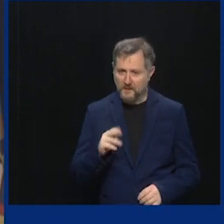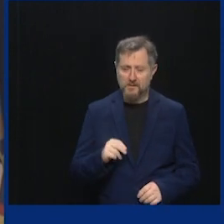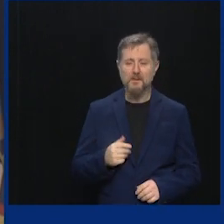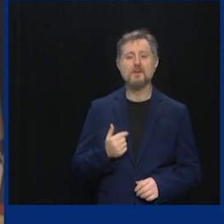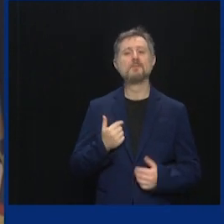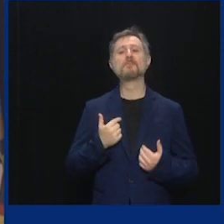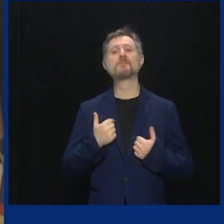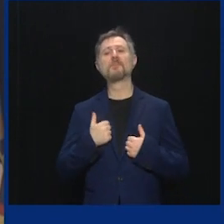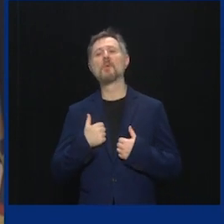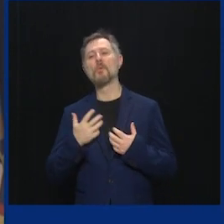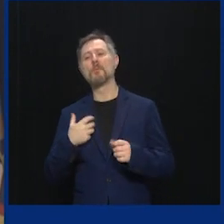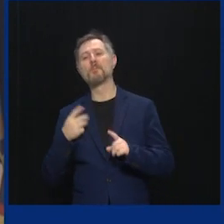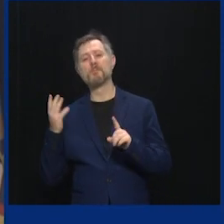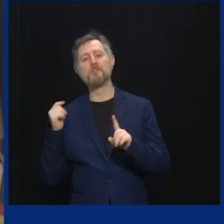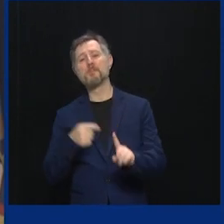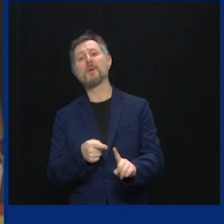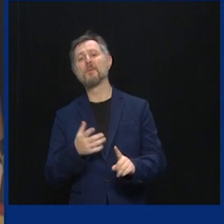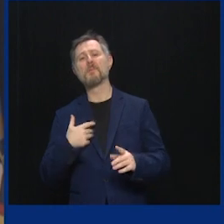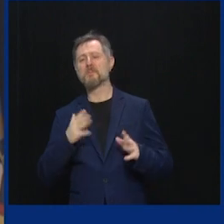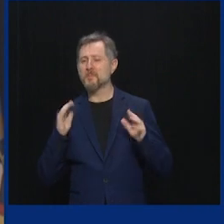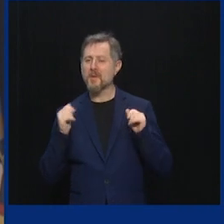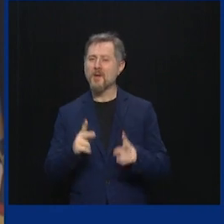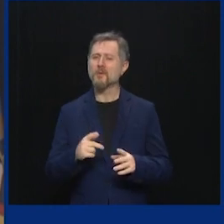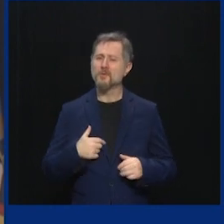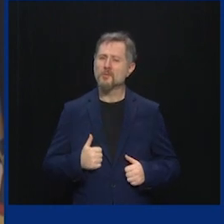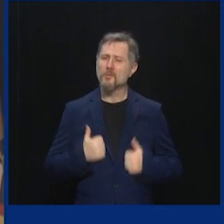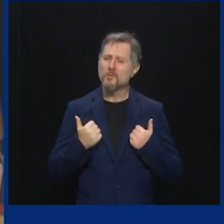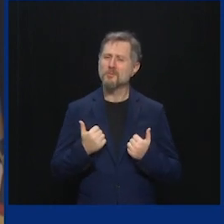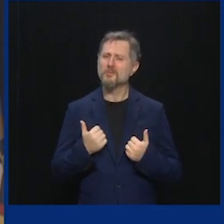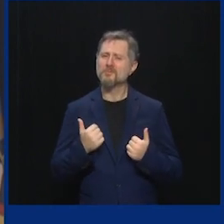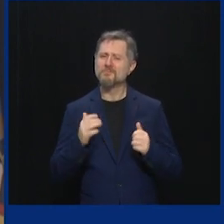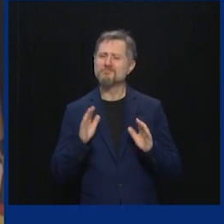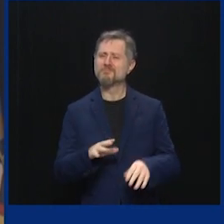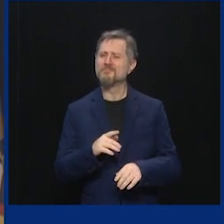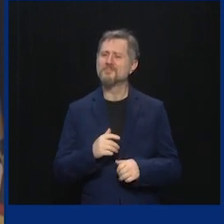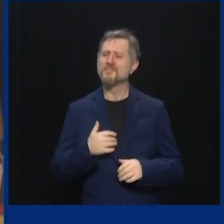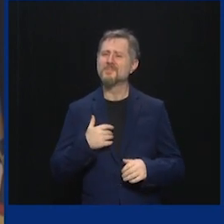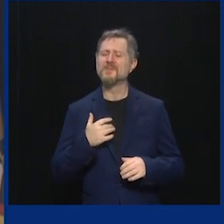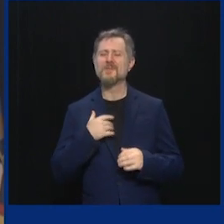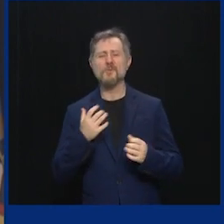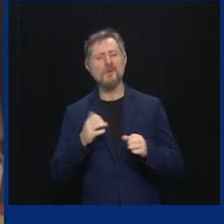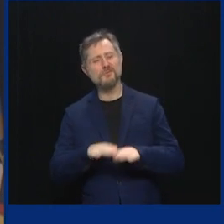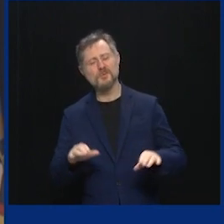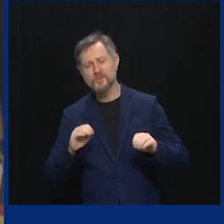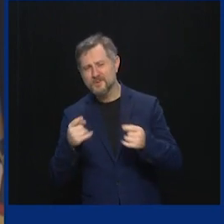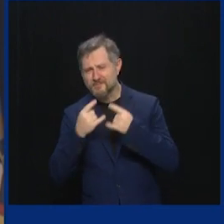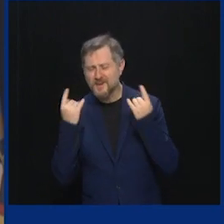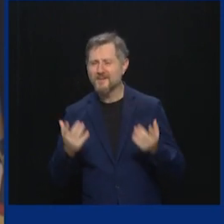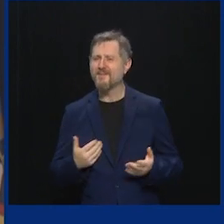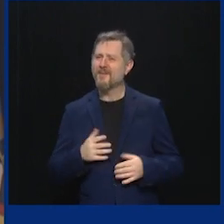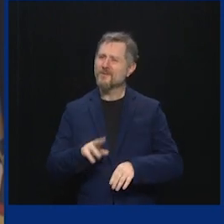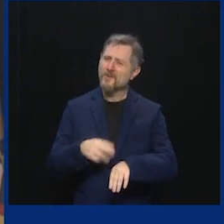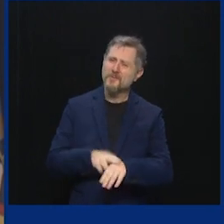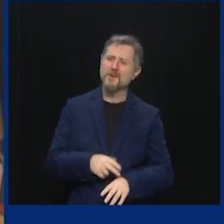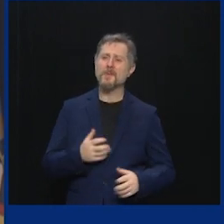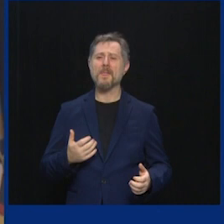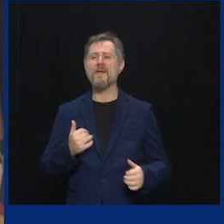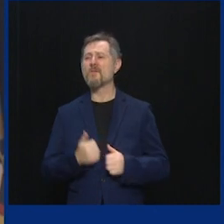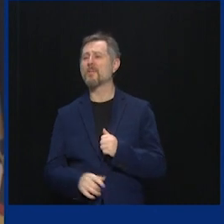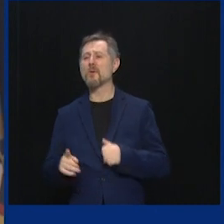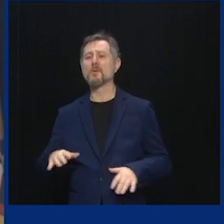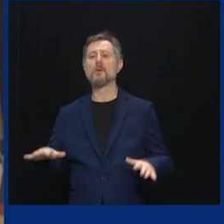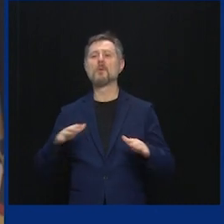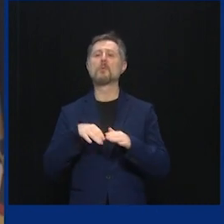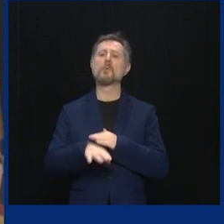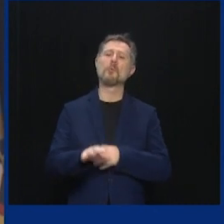to normal. We want to get to a time when our children are not wearing masks in schools. We want to get back to the time when no one hesitates going into a